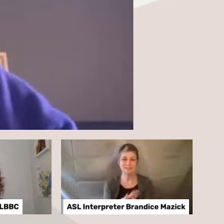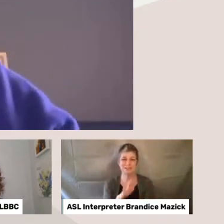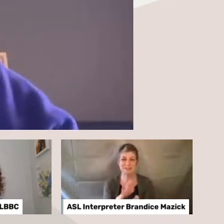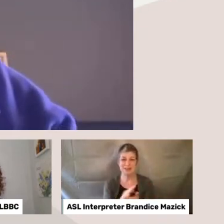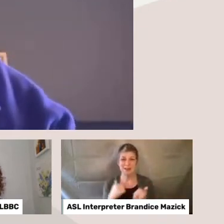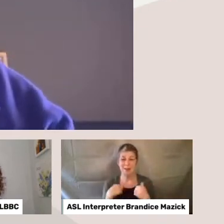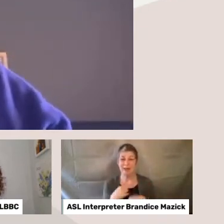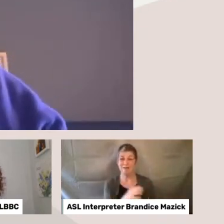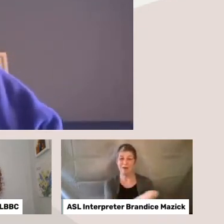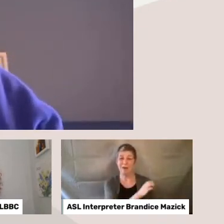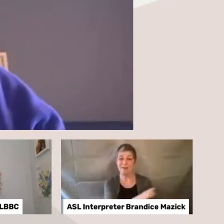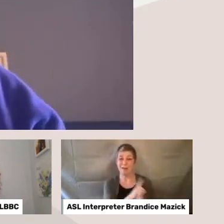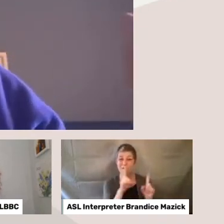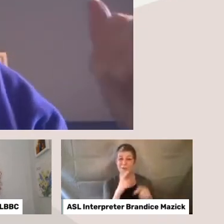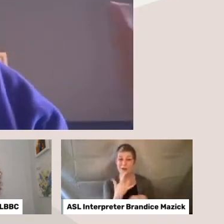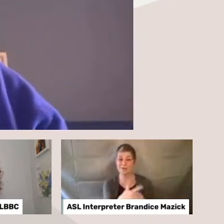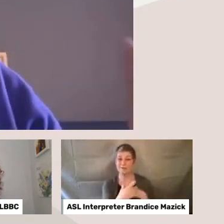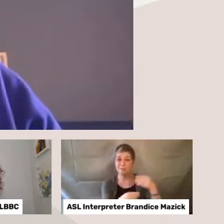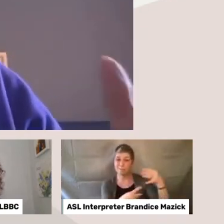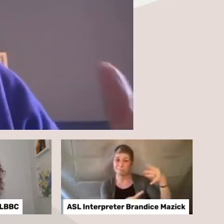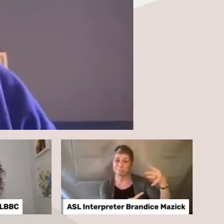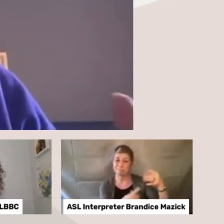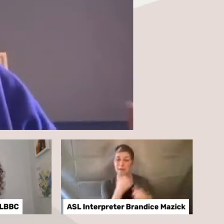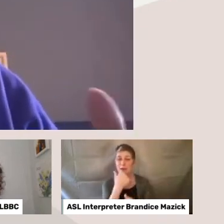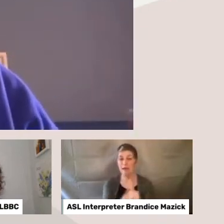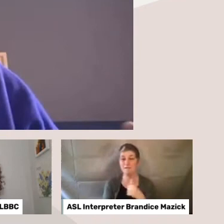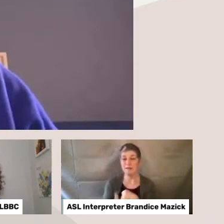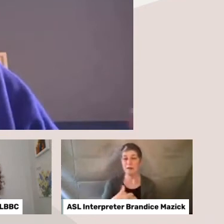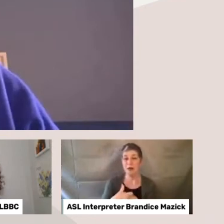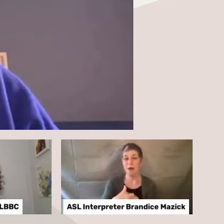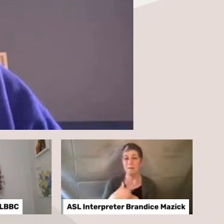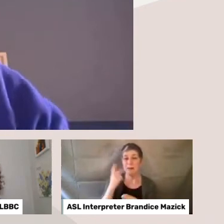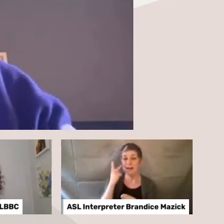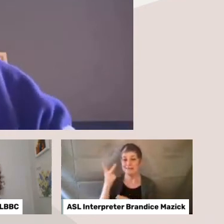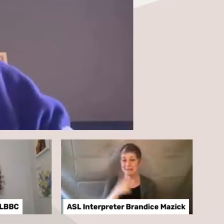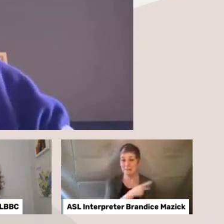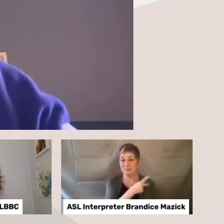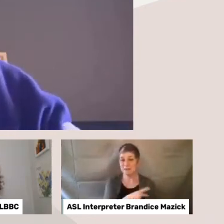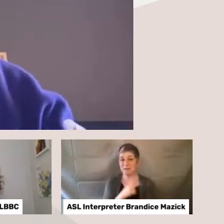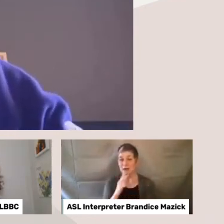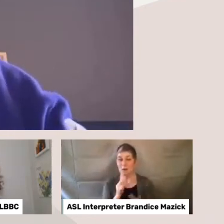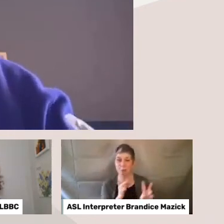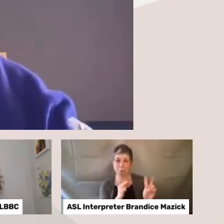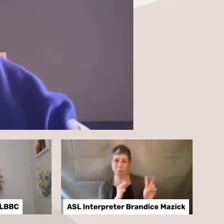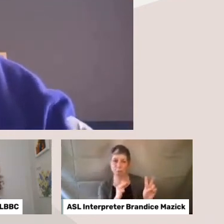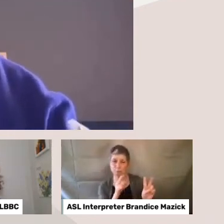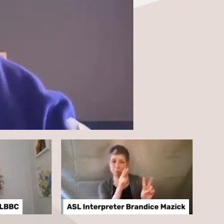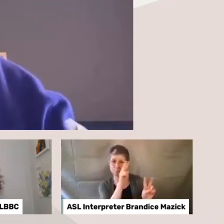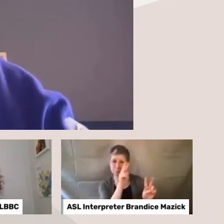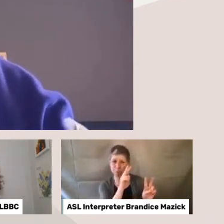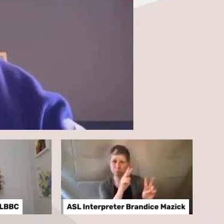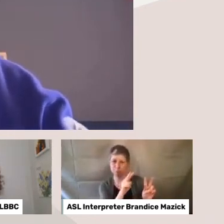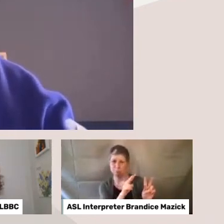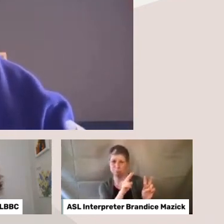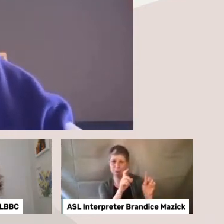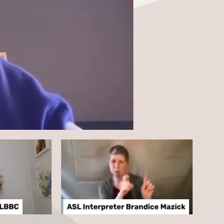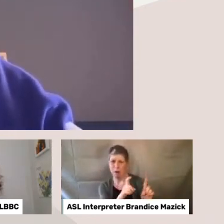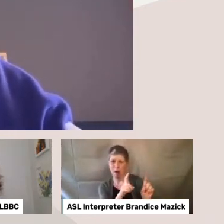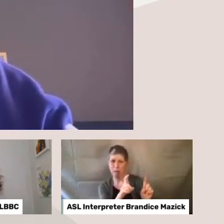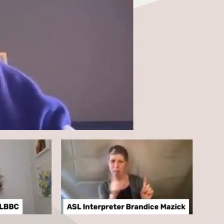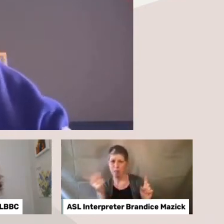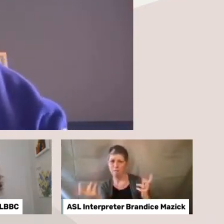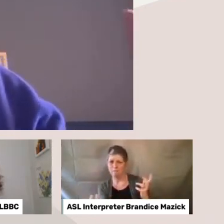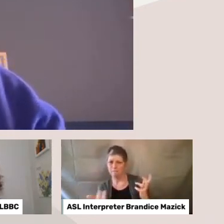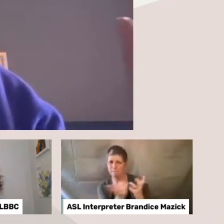all of our clinical trials available. And so every time I see a patient, I kind of look at it and go, is there a trial that